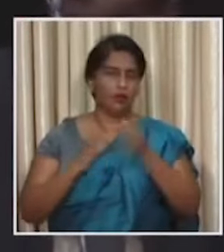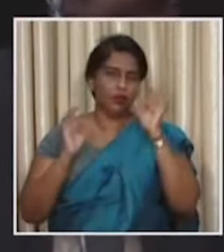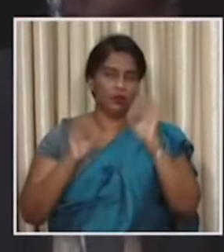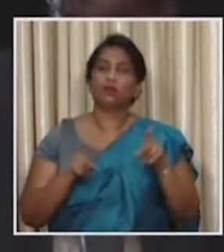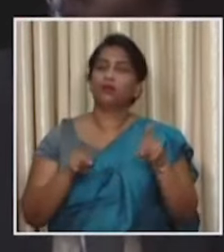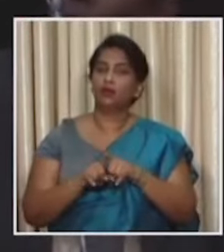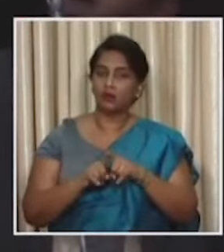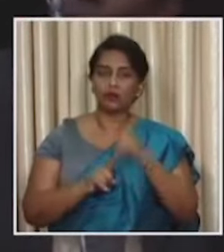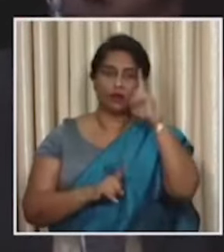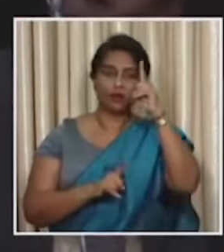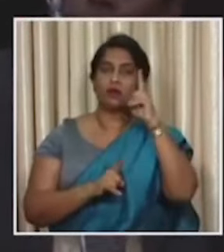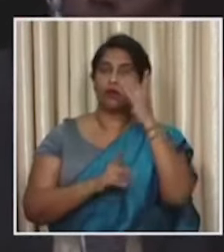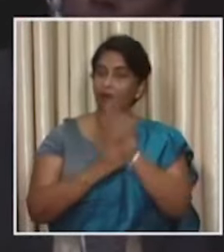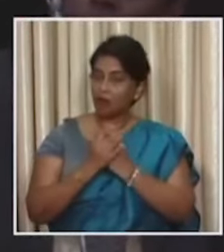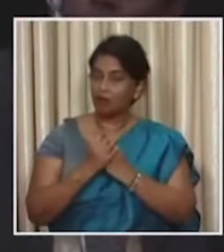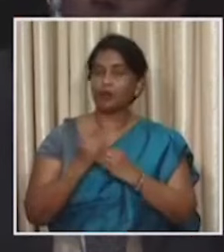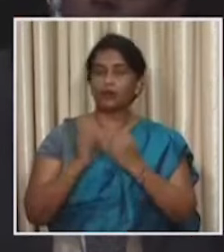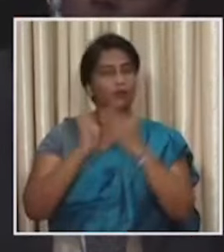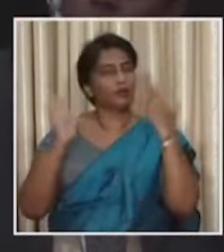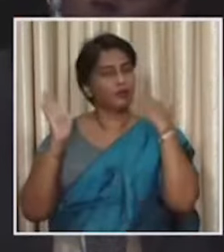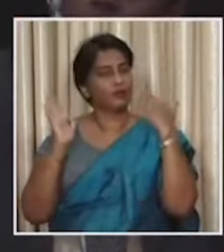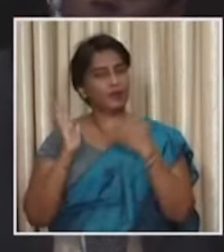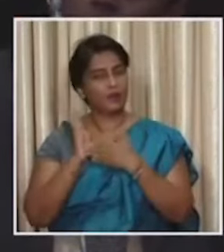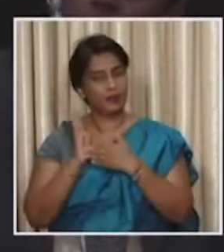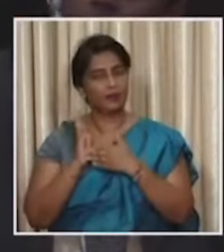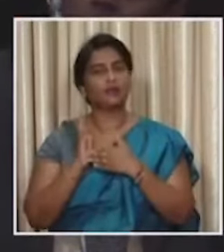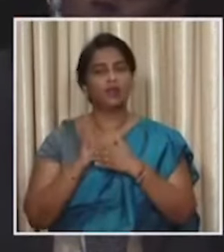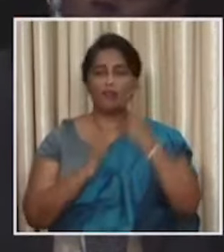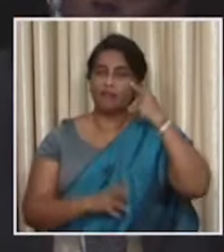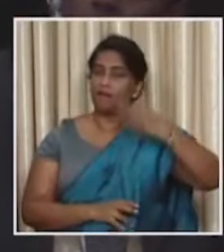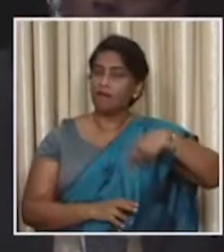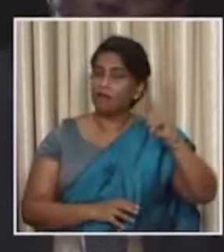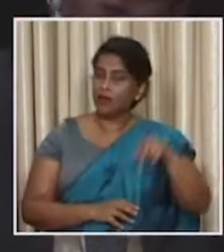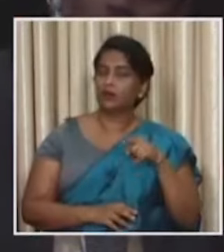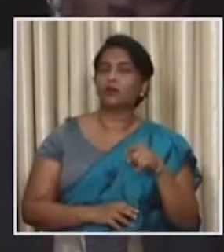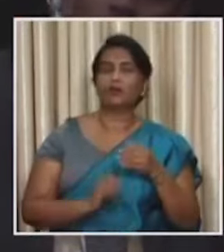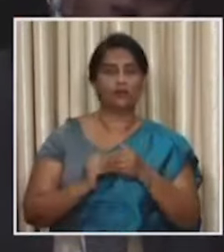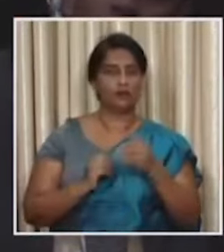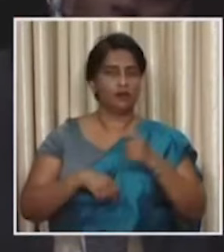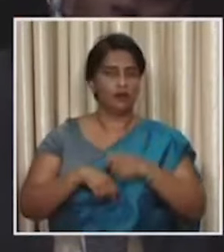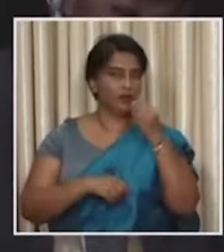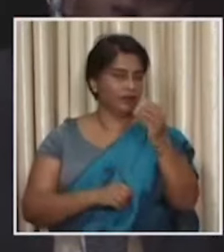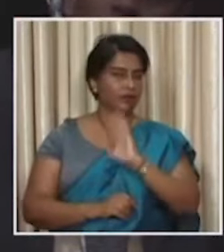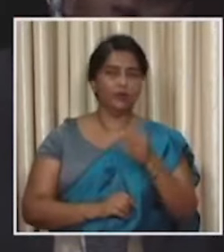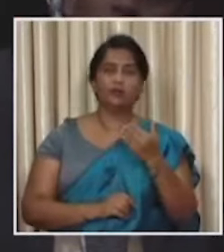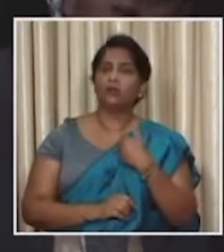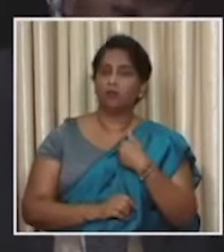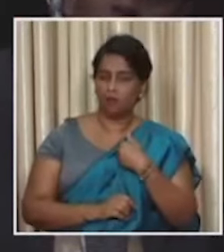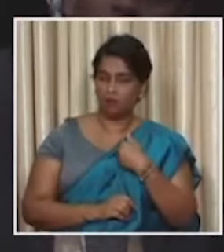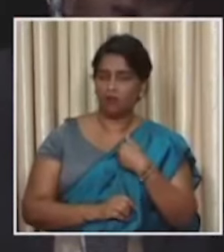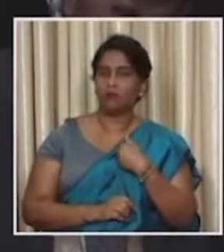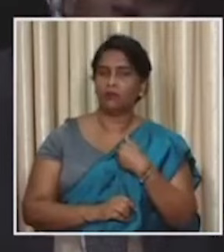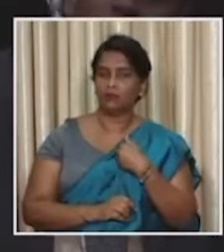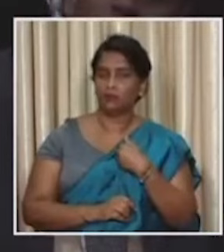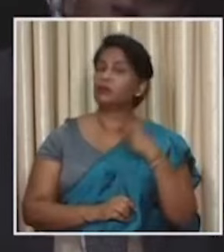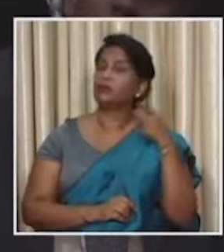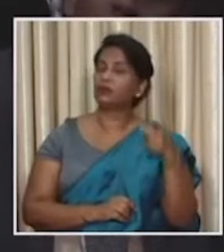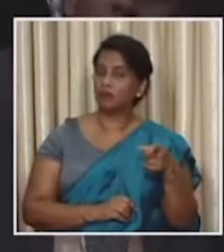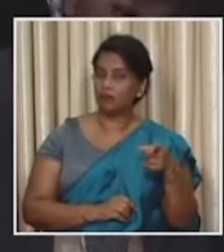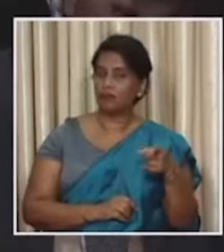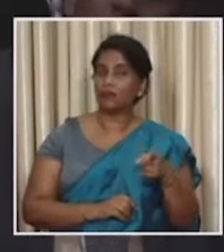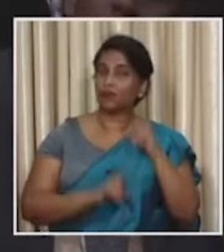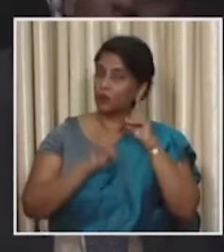We are a people who have suffered enough from ethnic conflict." Now, I make that